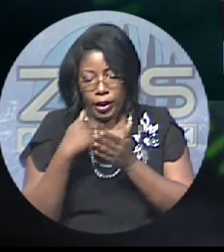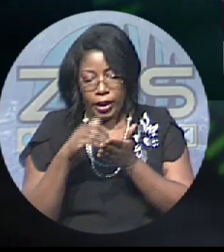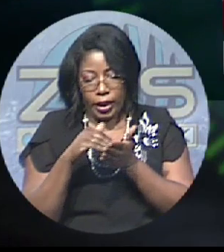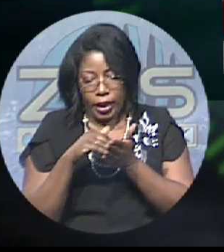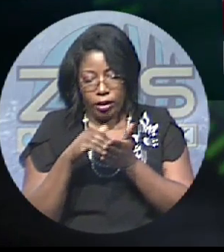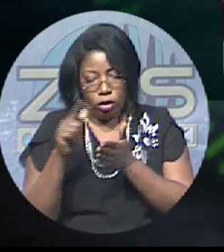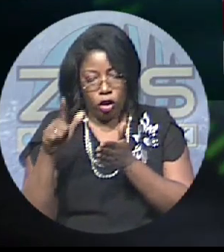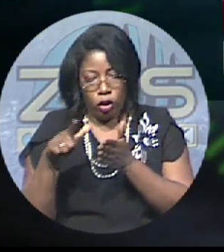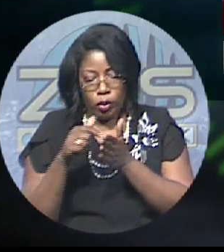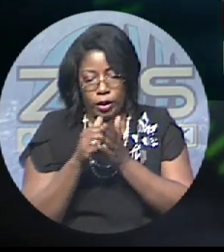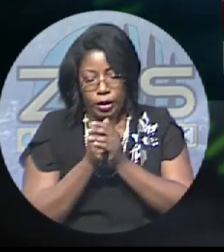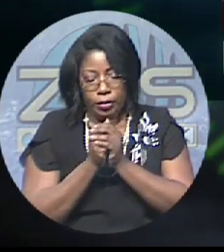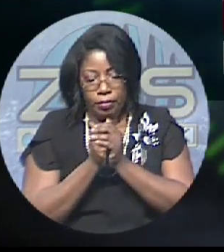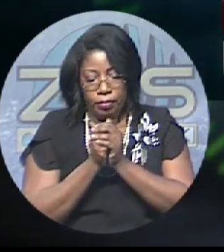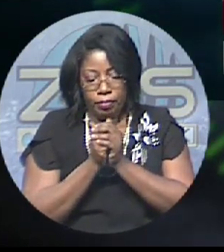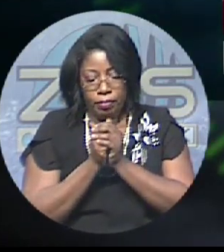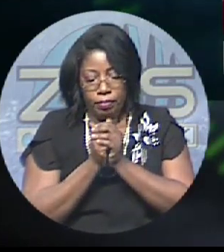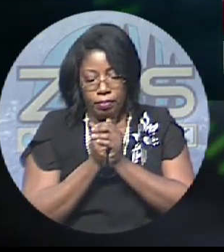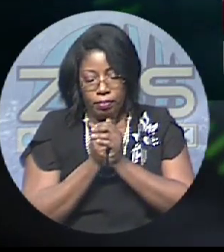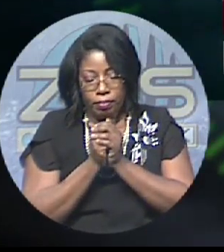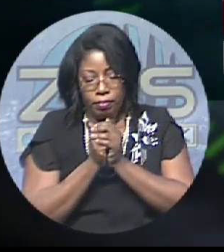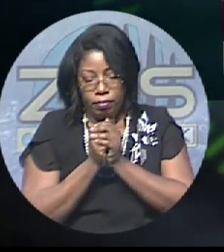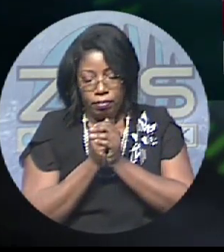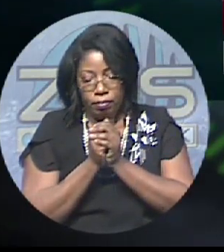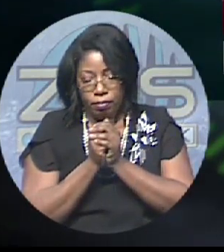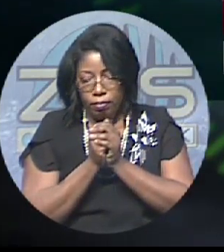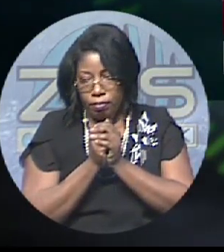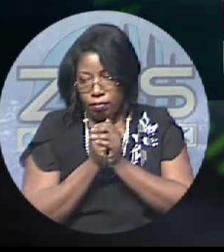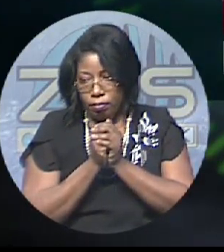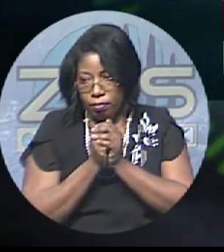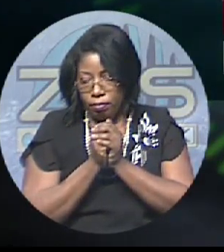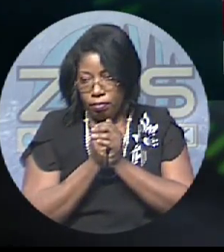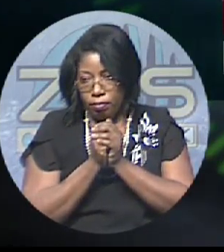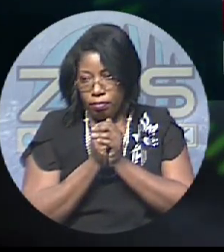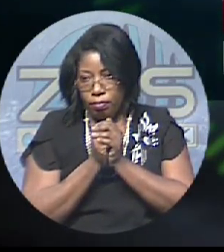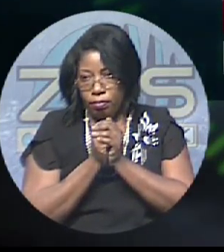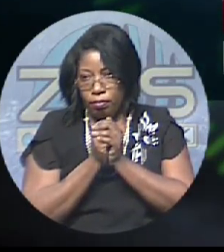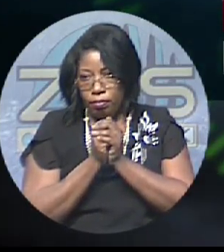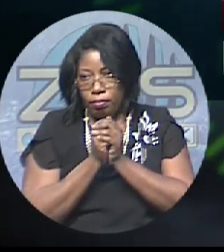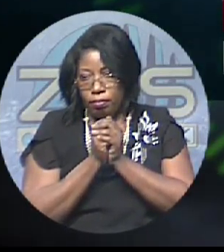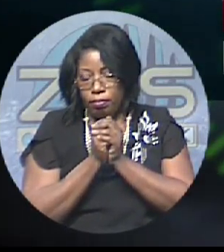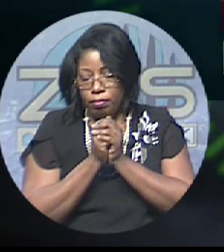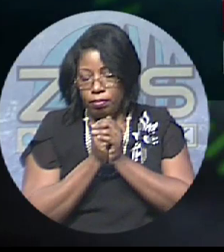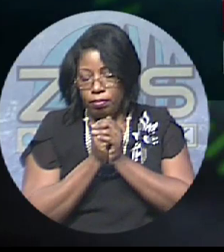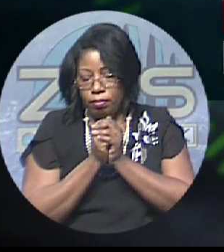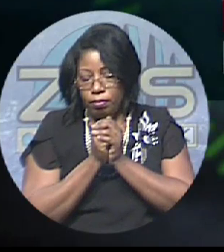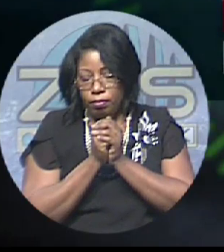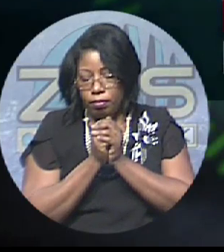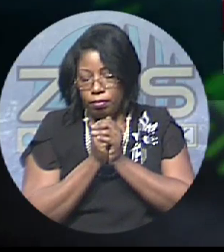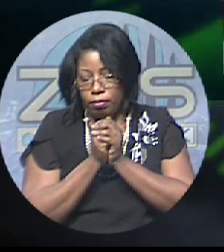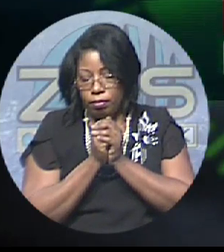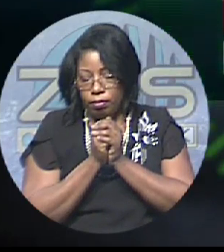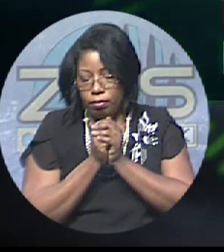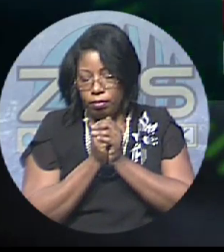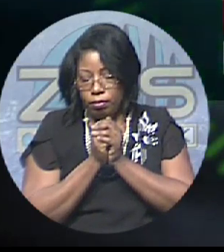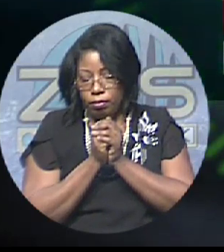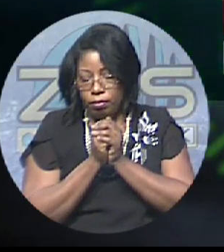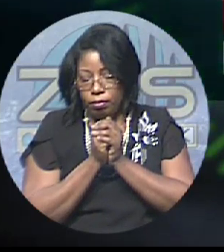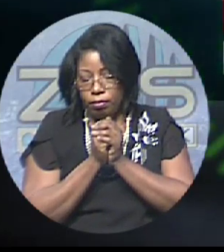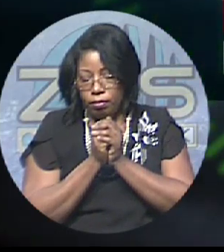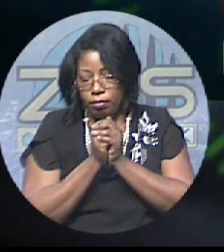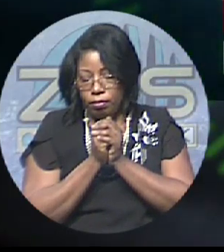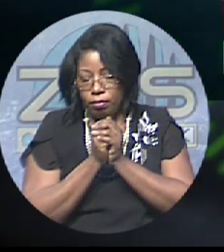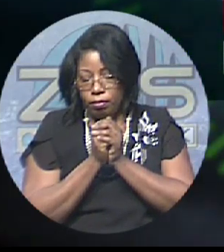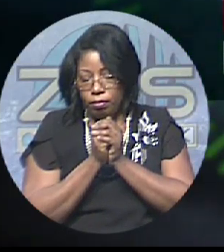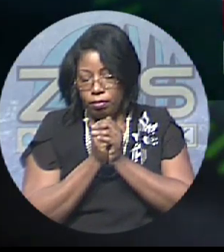things into Long Island and sometimes only going into one particular area, which is having it where it's constant distribution to one particular area